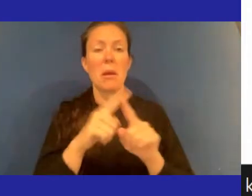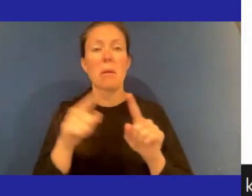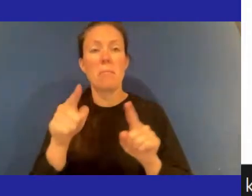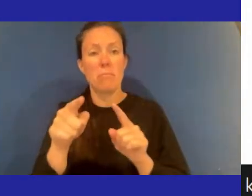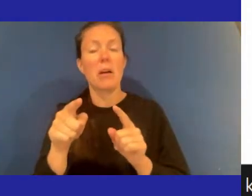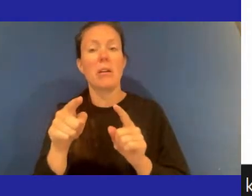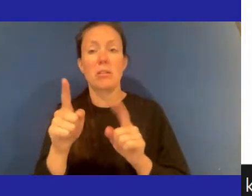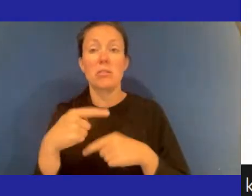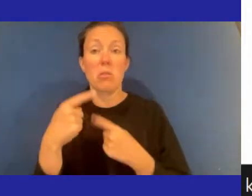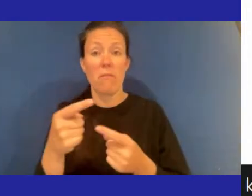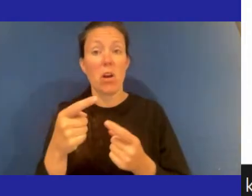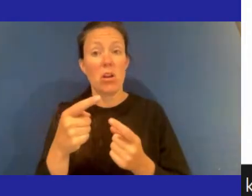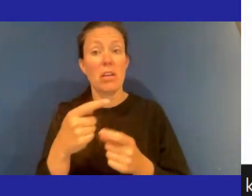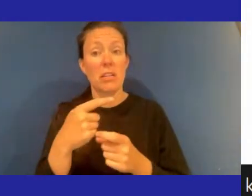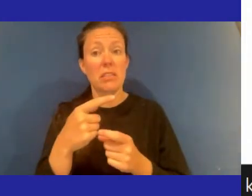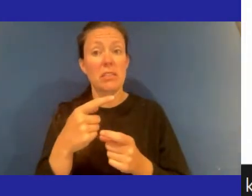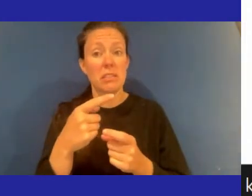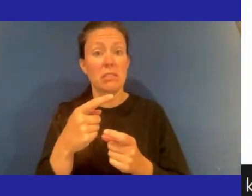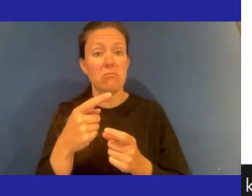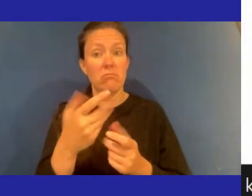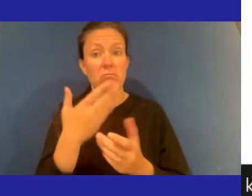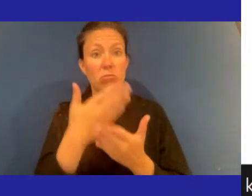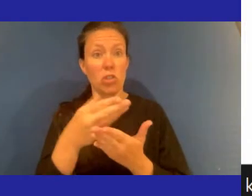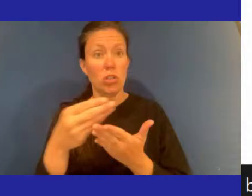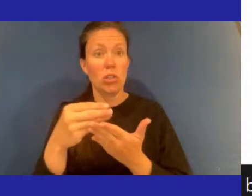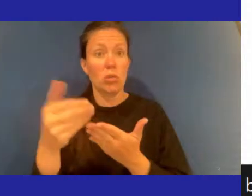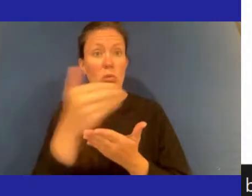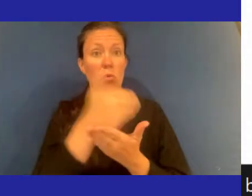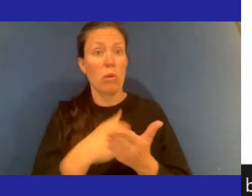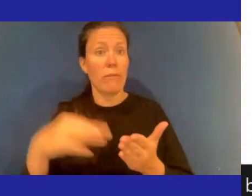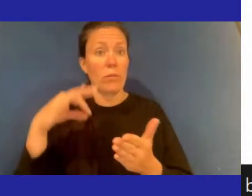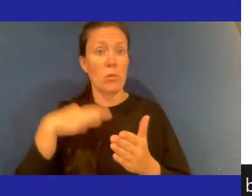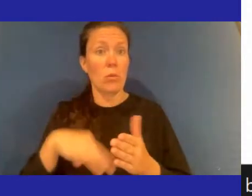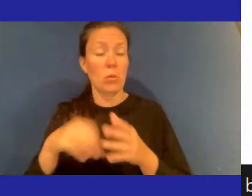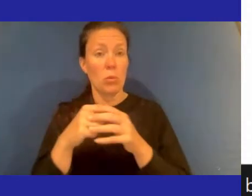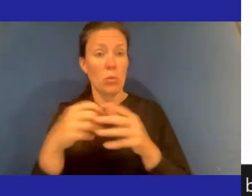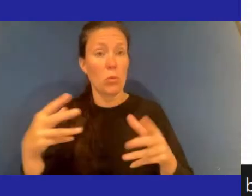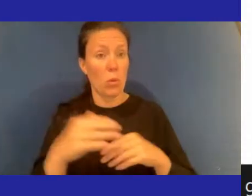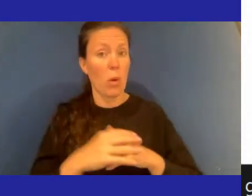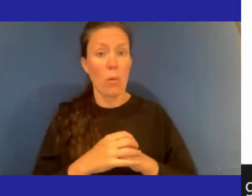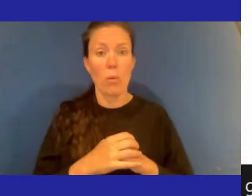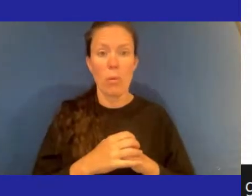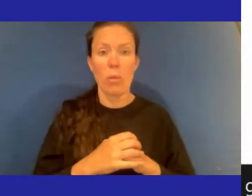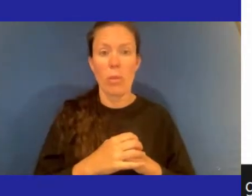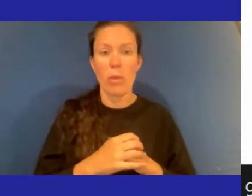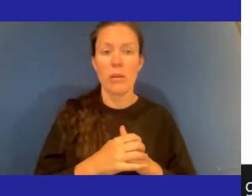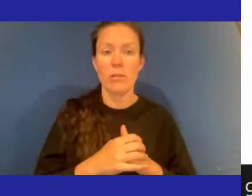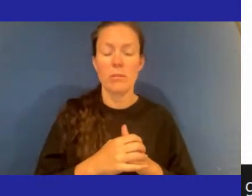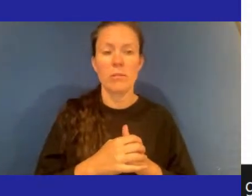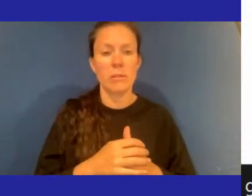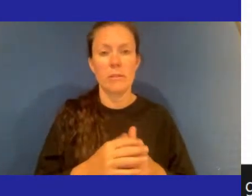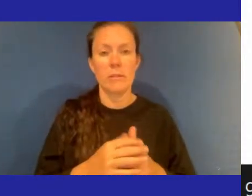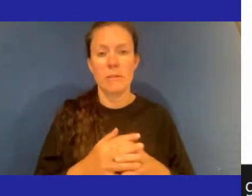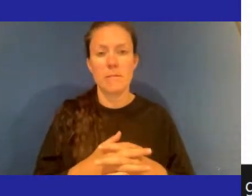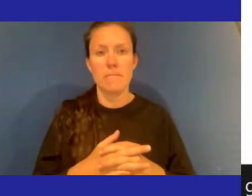very pleased that the overall revenue growth has grown substantially faster than the spend on this contract. The